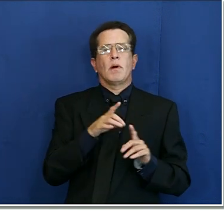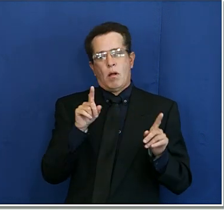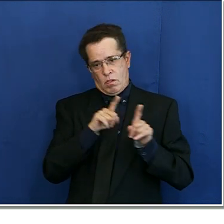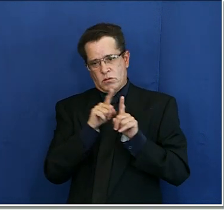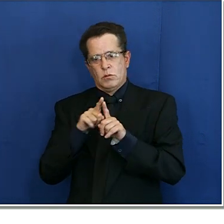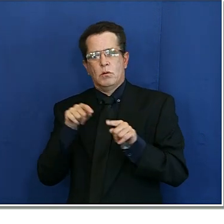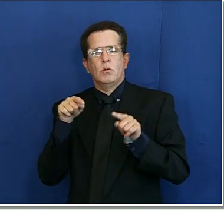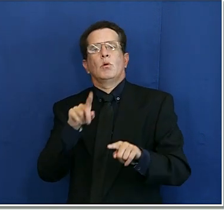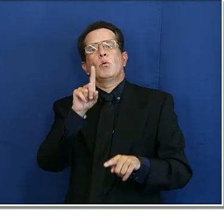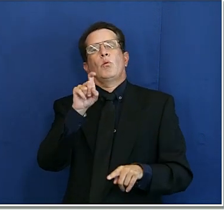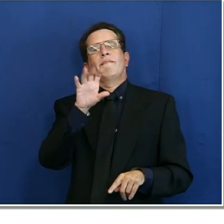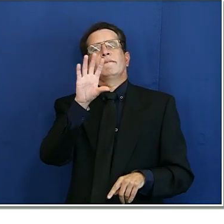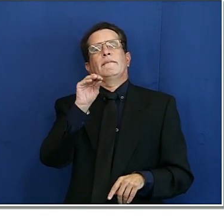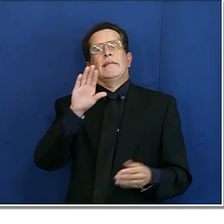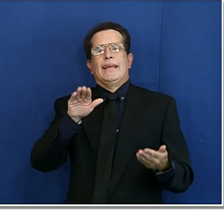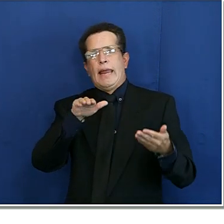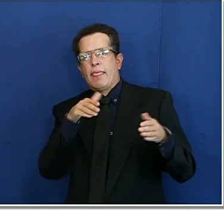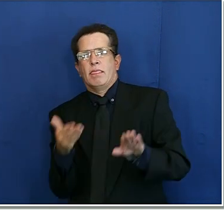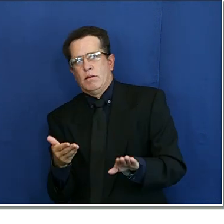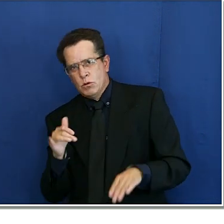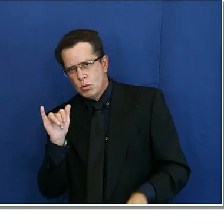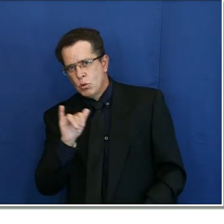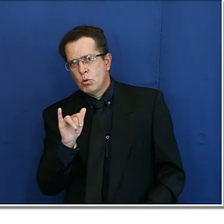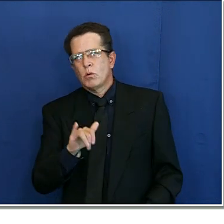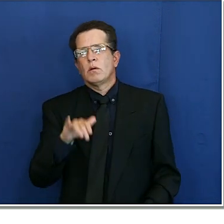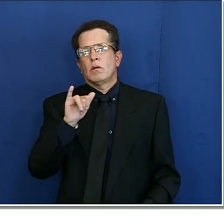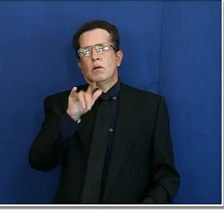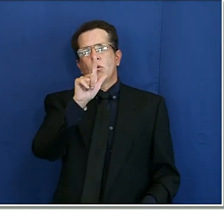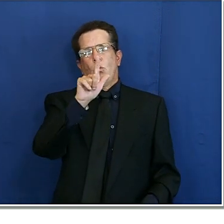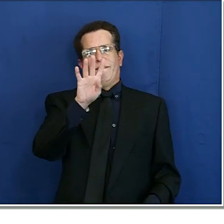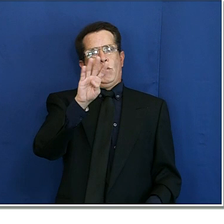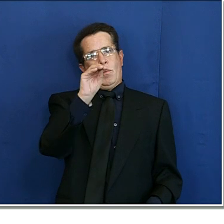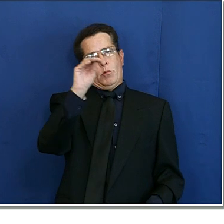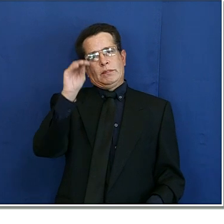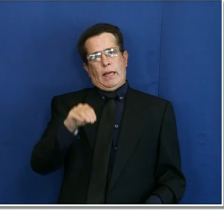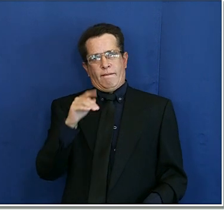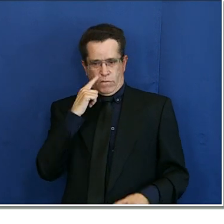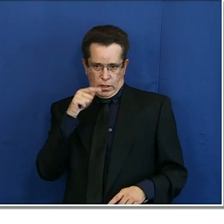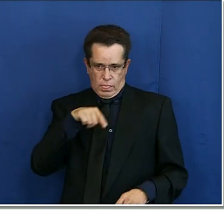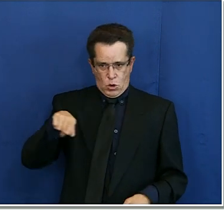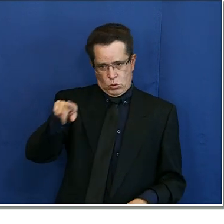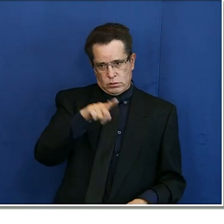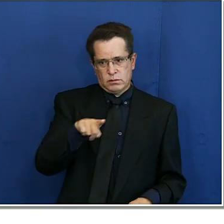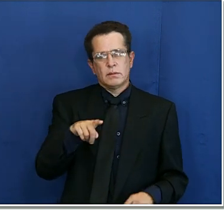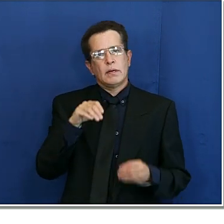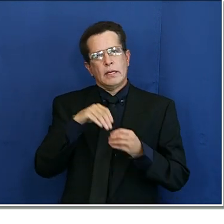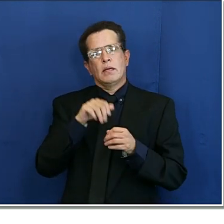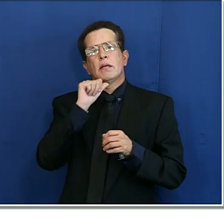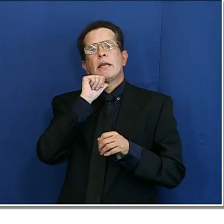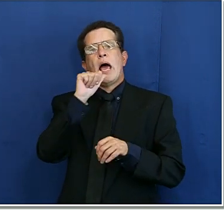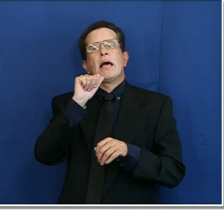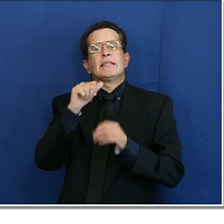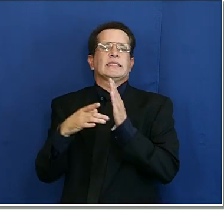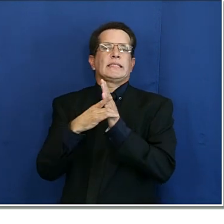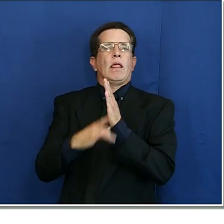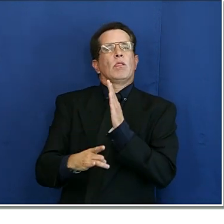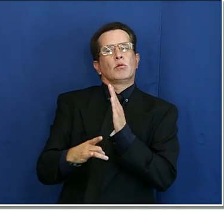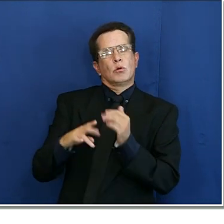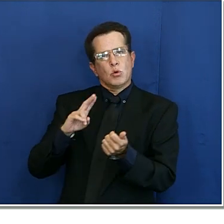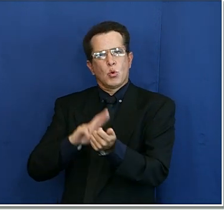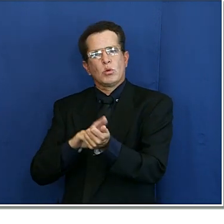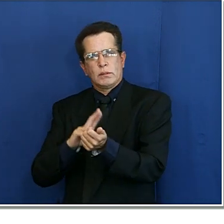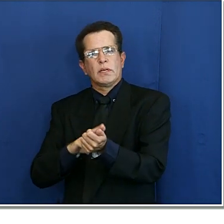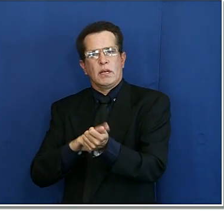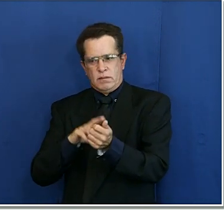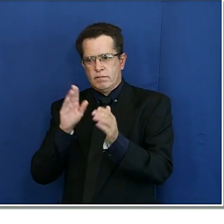deaths. 29, or 24%, of the 120 active outbreaks are in non-skilled nursing facilities or